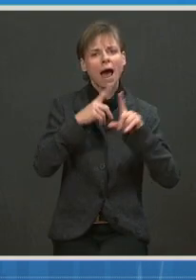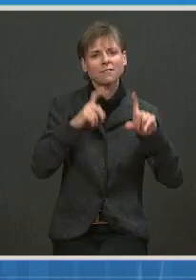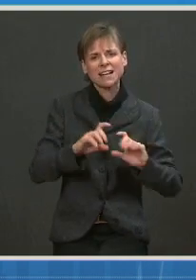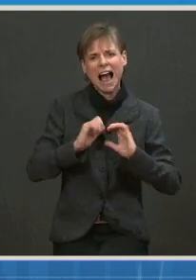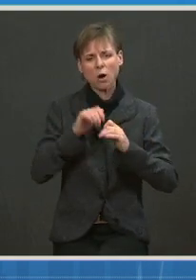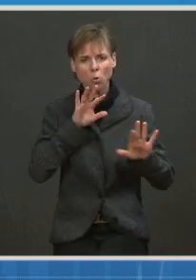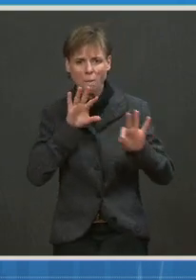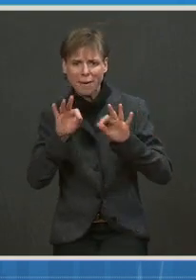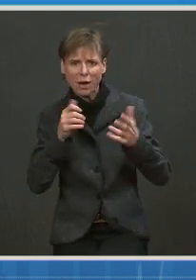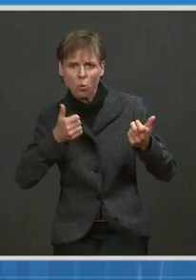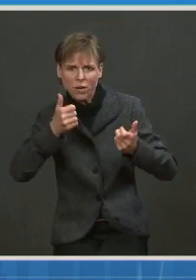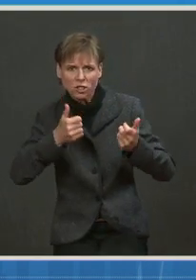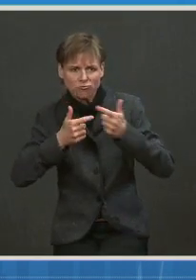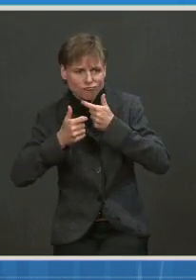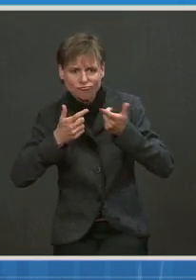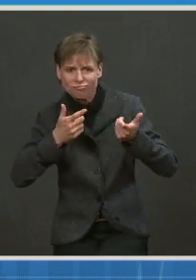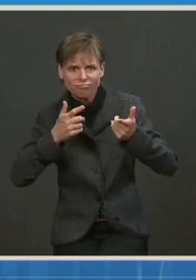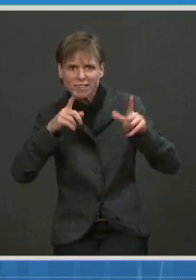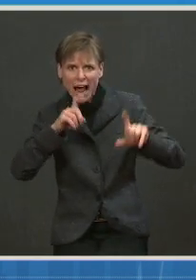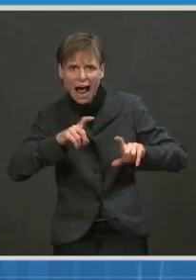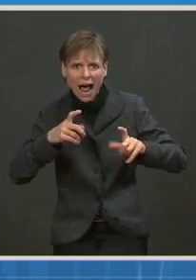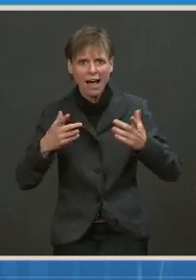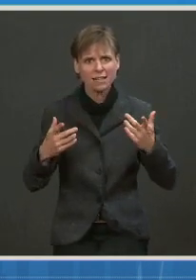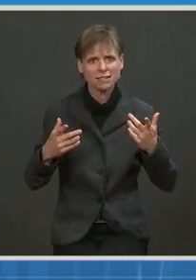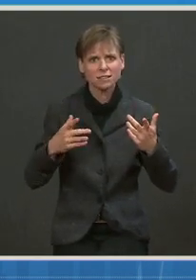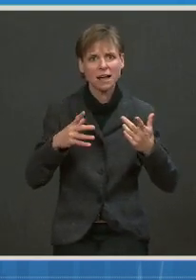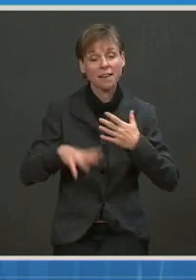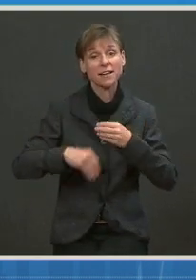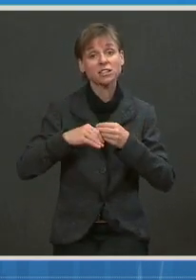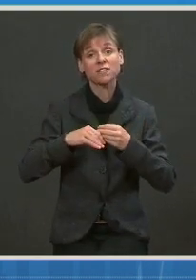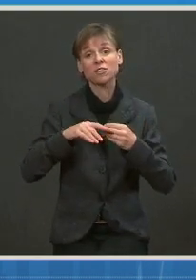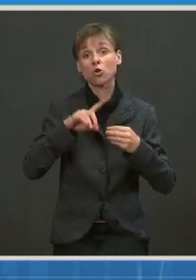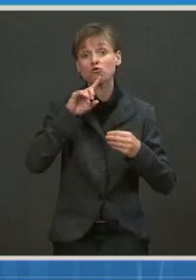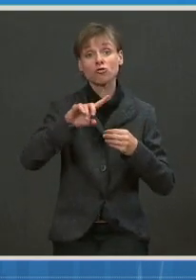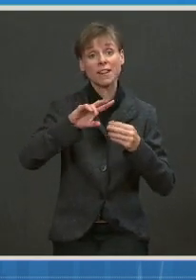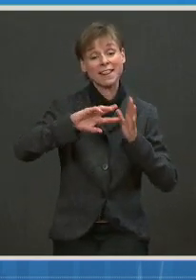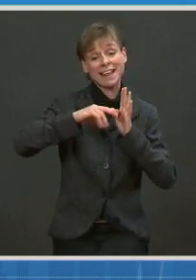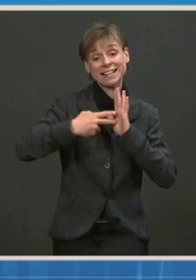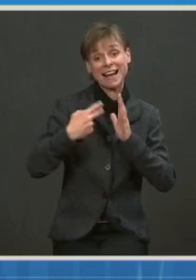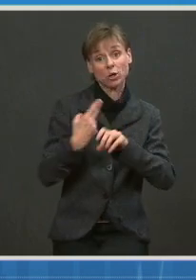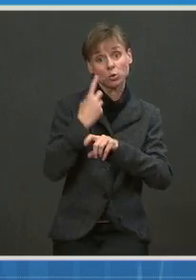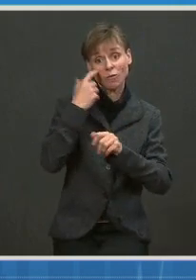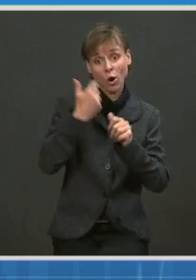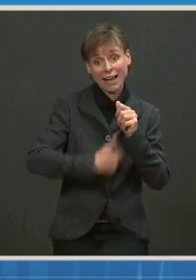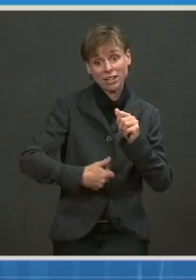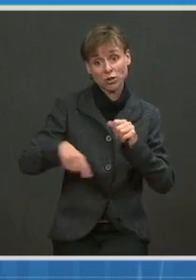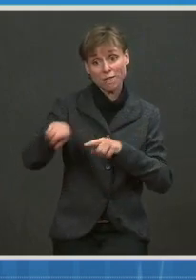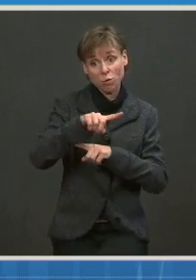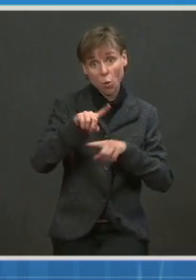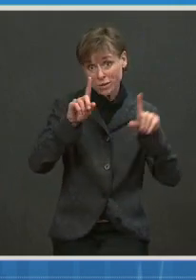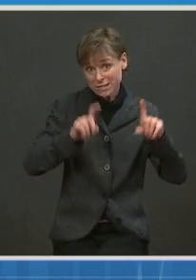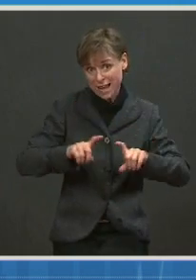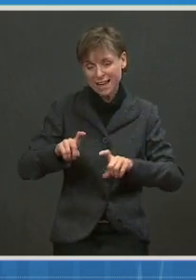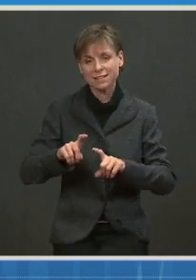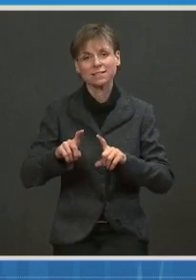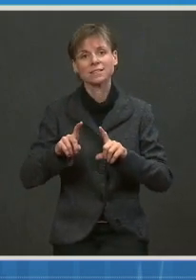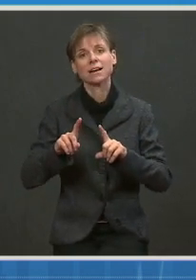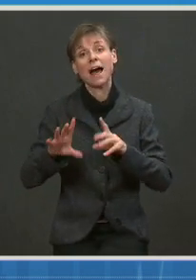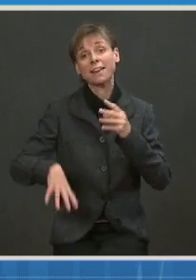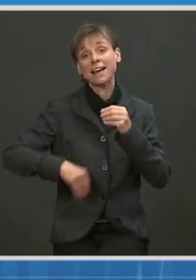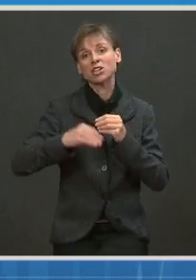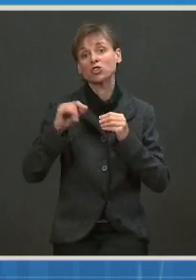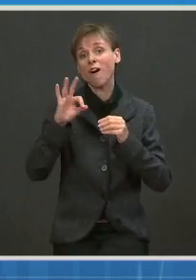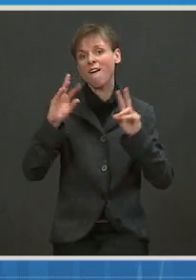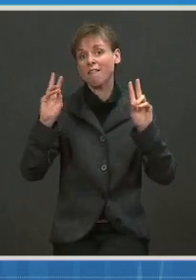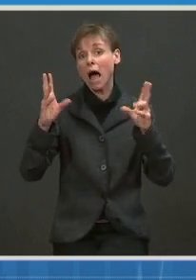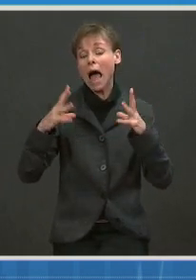the addition of the intended use of each of the individual tests, the addition of health equity as how we would